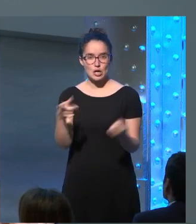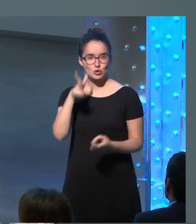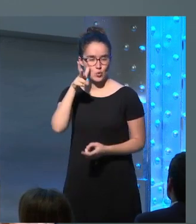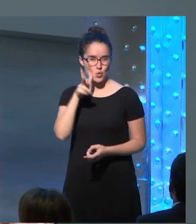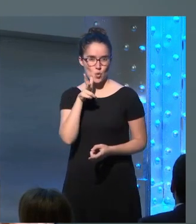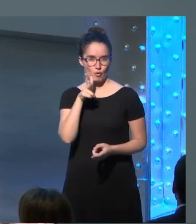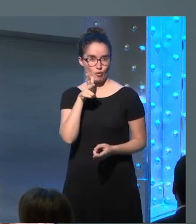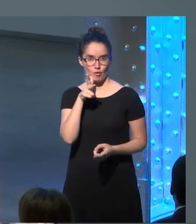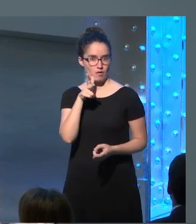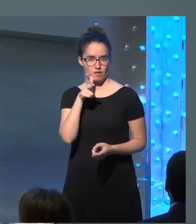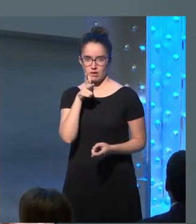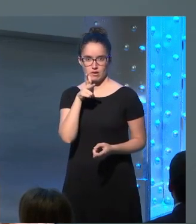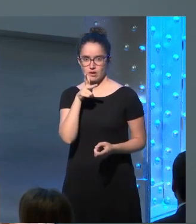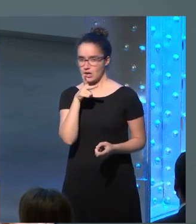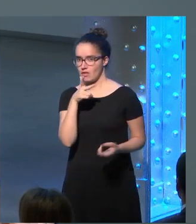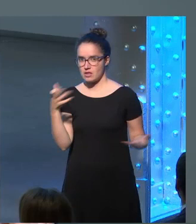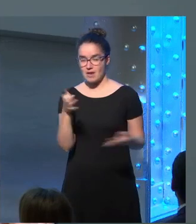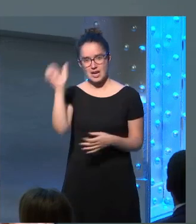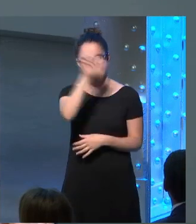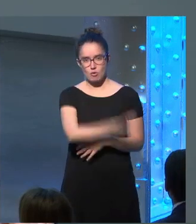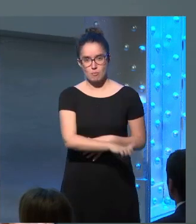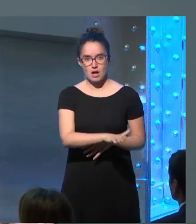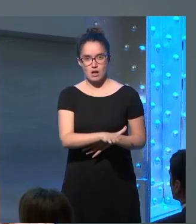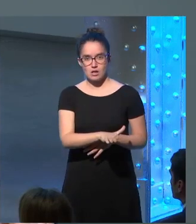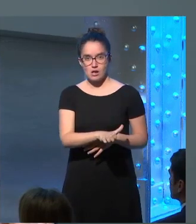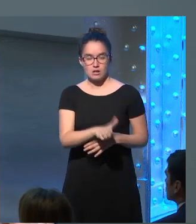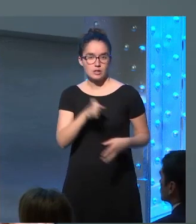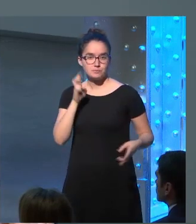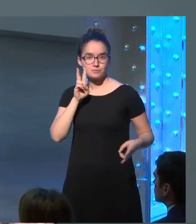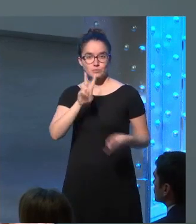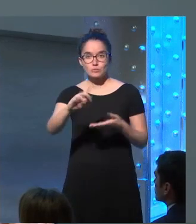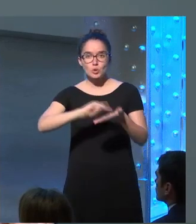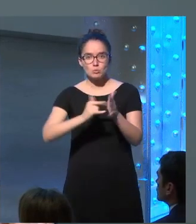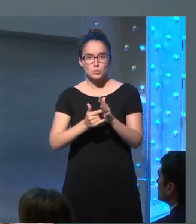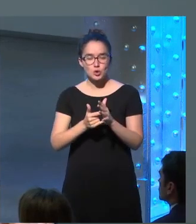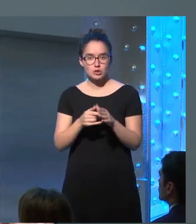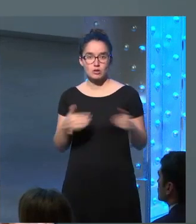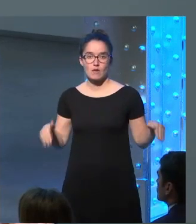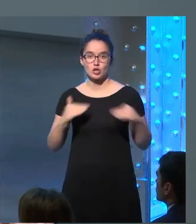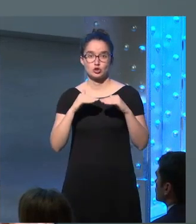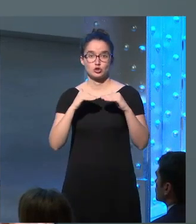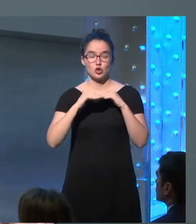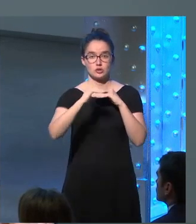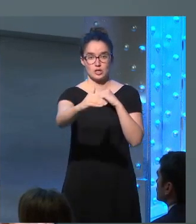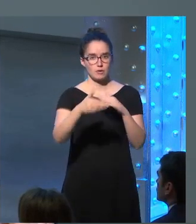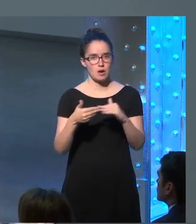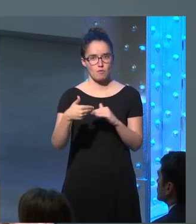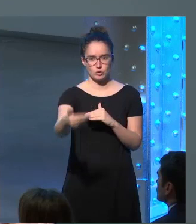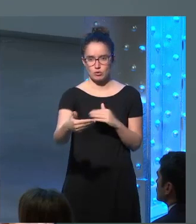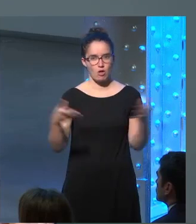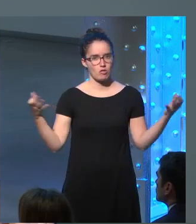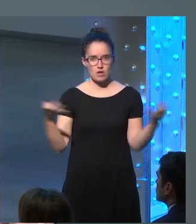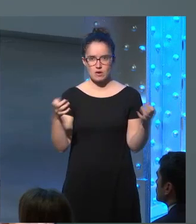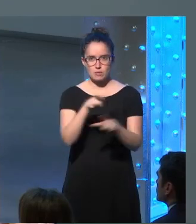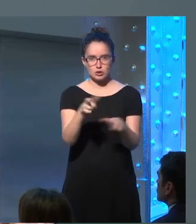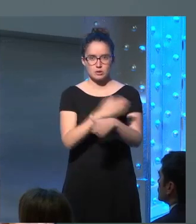of law, but it is also a luxury that we cannot afford. In this Europe that is looking towards a future